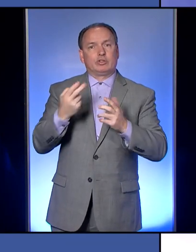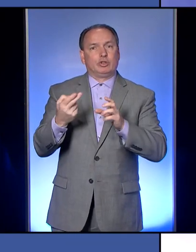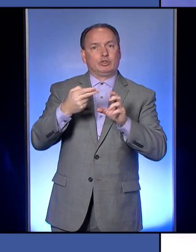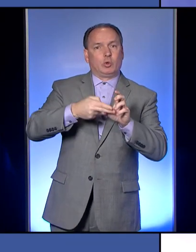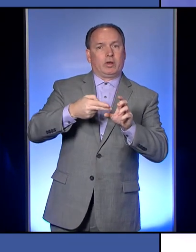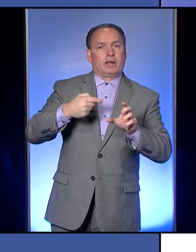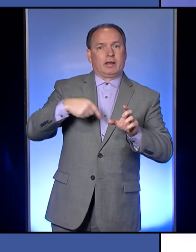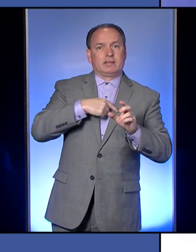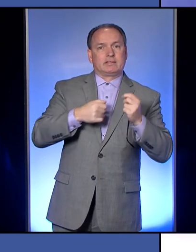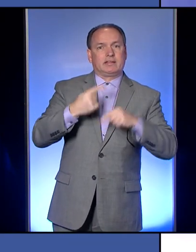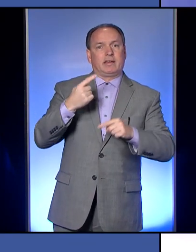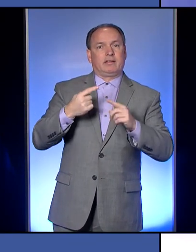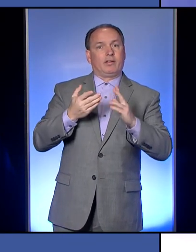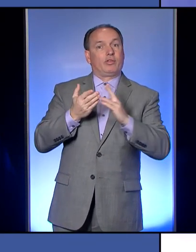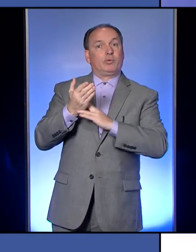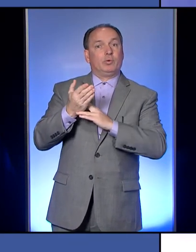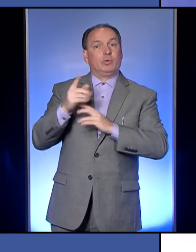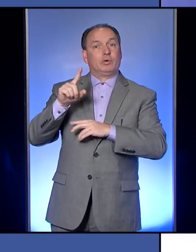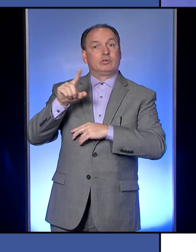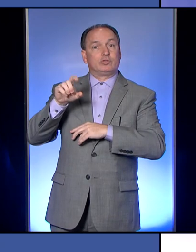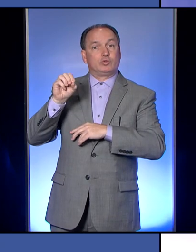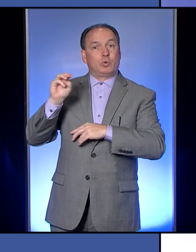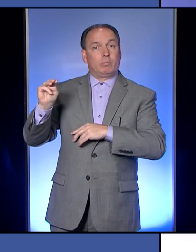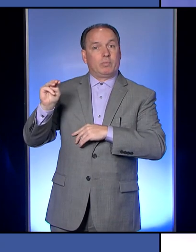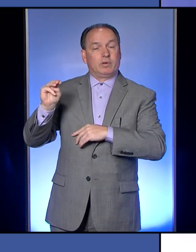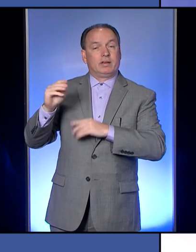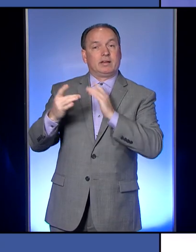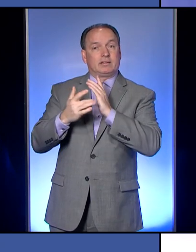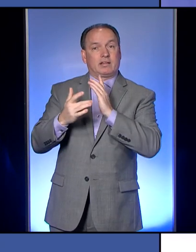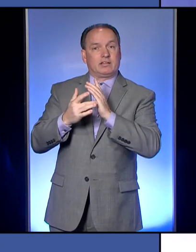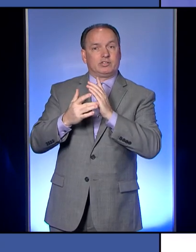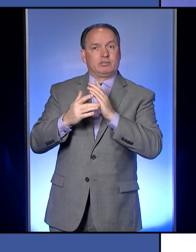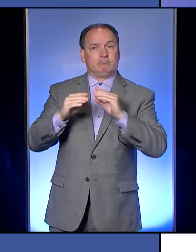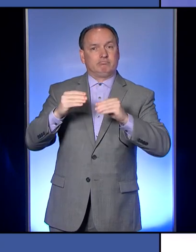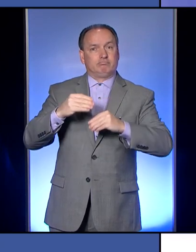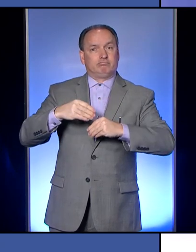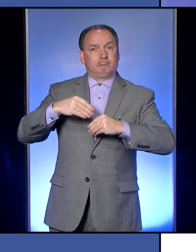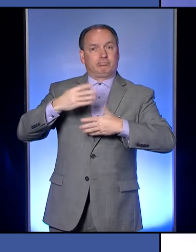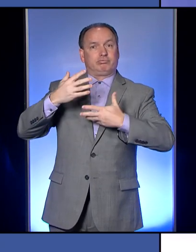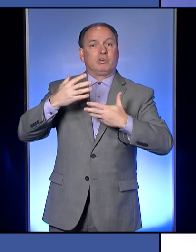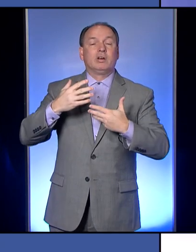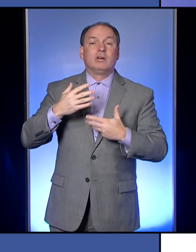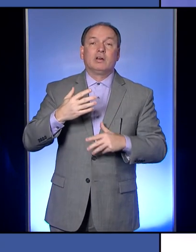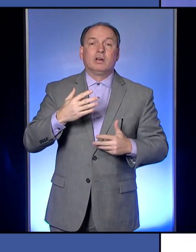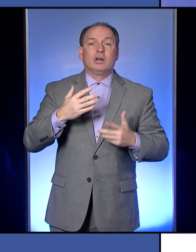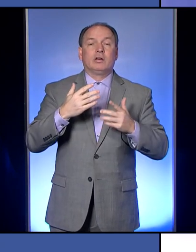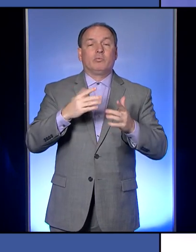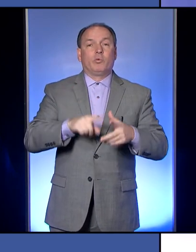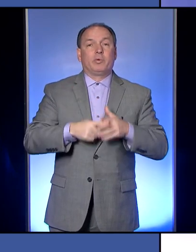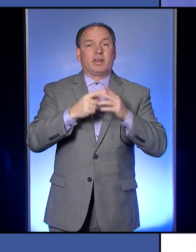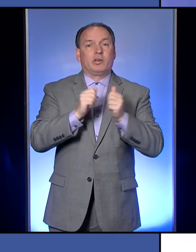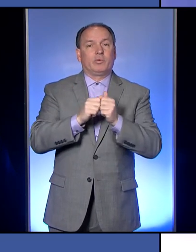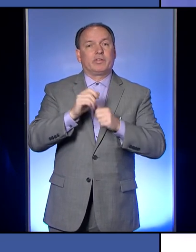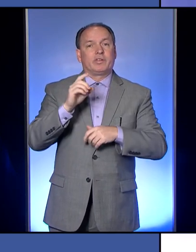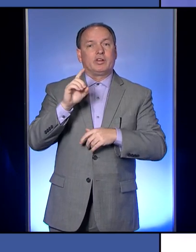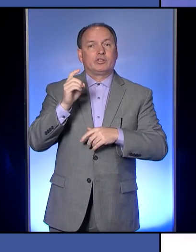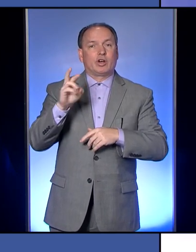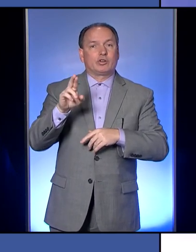via Zoom technology. And so we're going to begin with updates from Dr. Wayne Jones from Allegheny